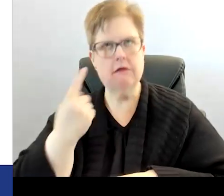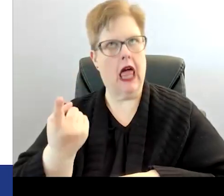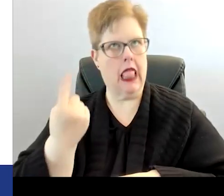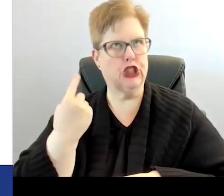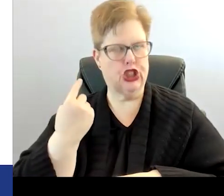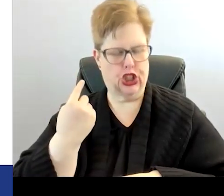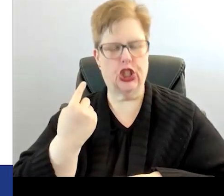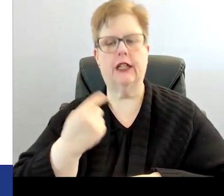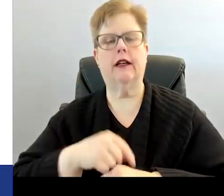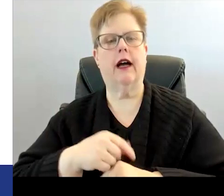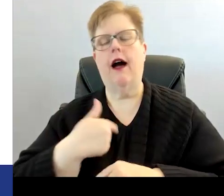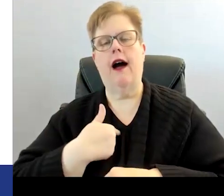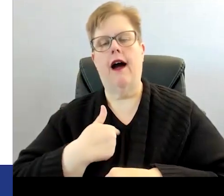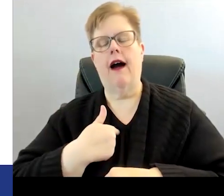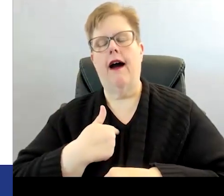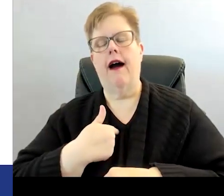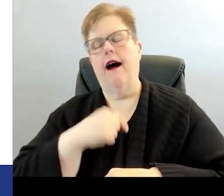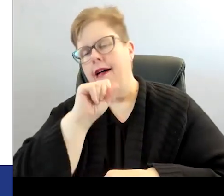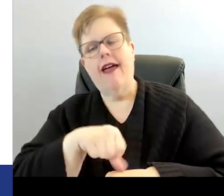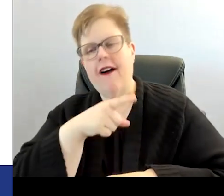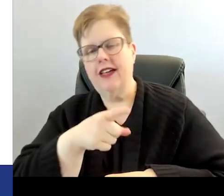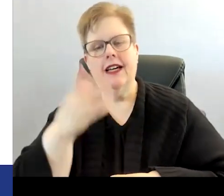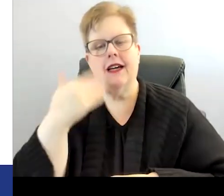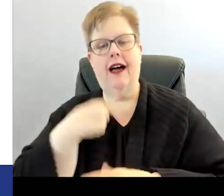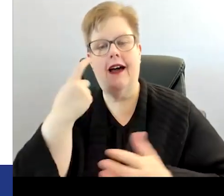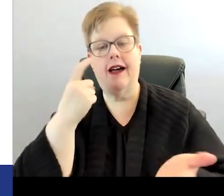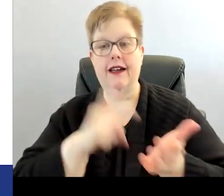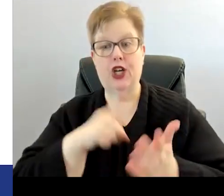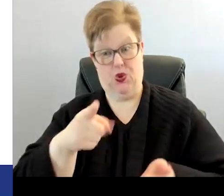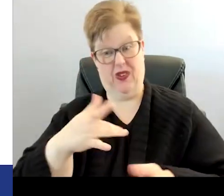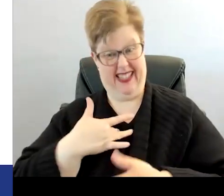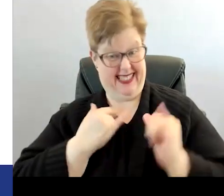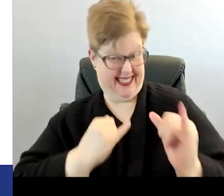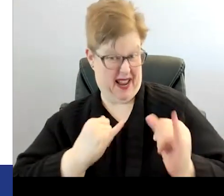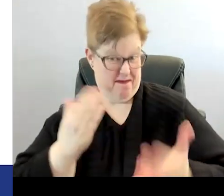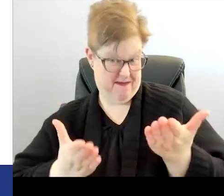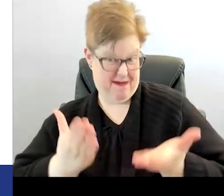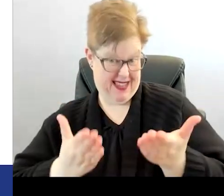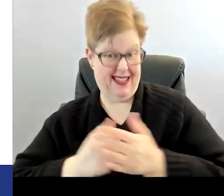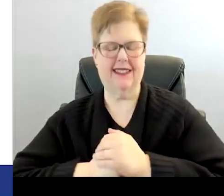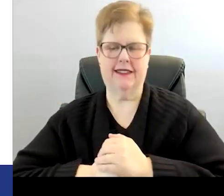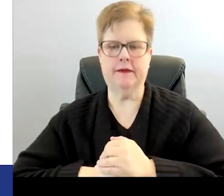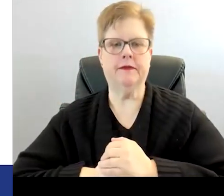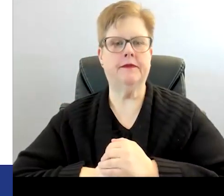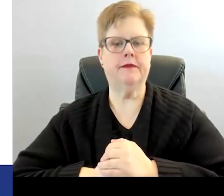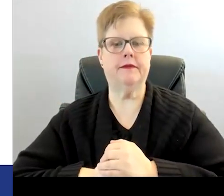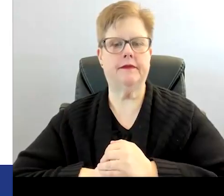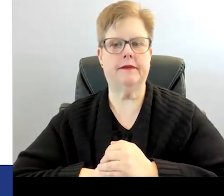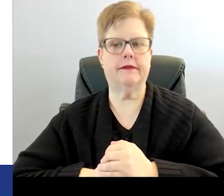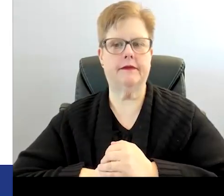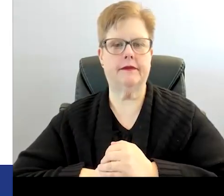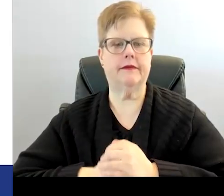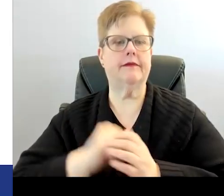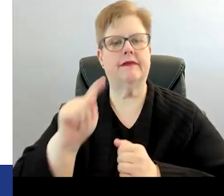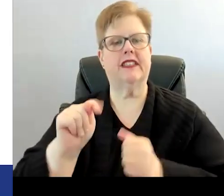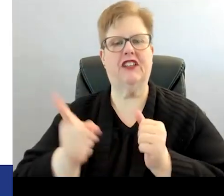year. And I love this because I recognize you may be feeling this way too. At first, I was